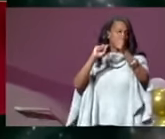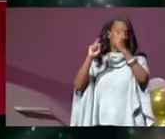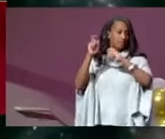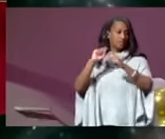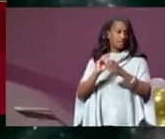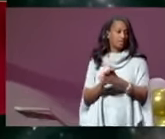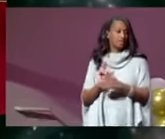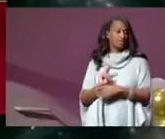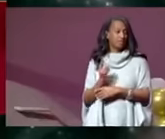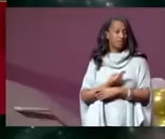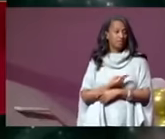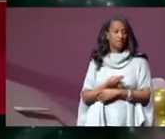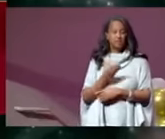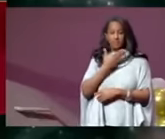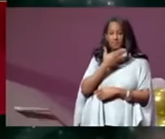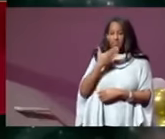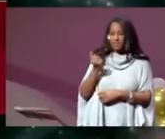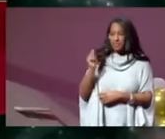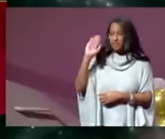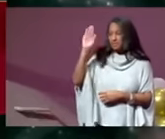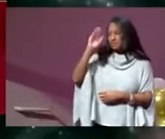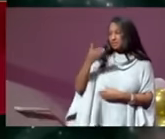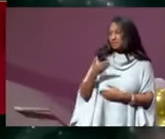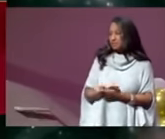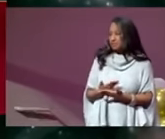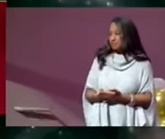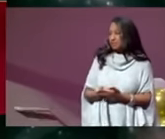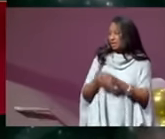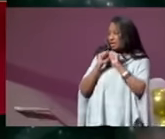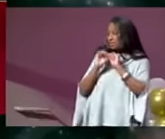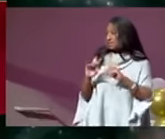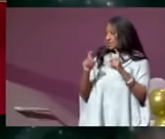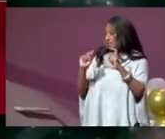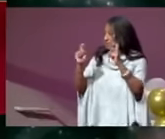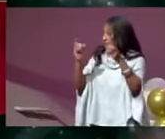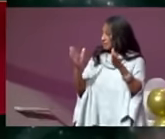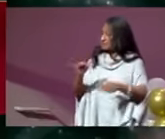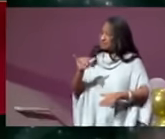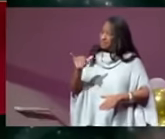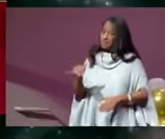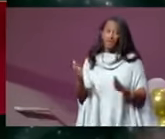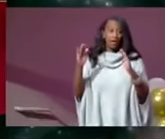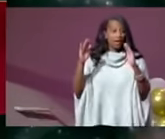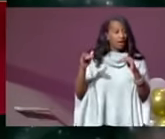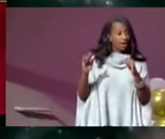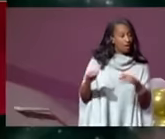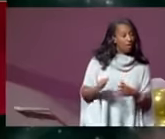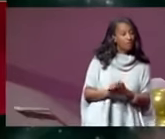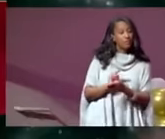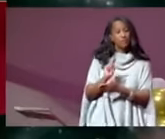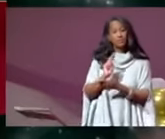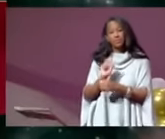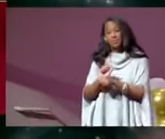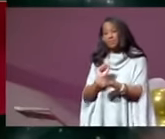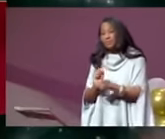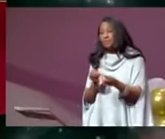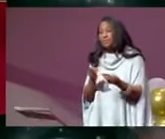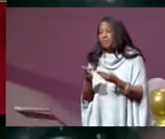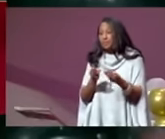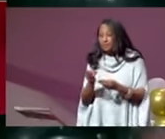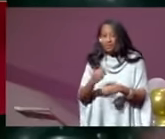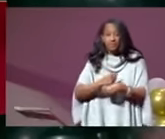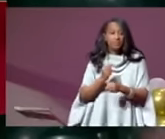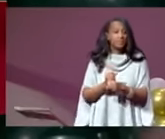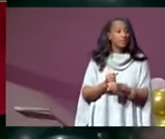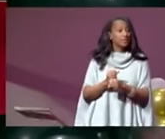very best, even for us. Bless gift and giver the same. May these gifts be used for the work of the ministry to